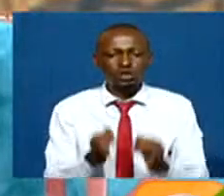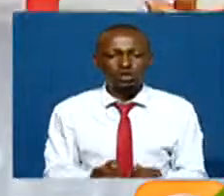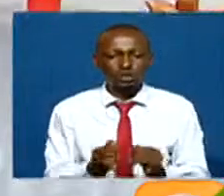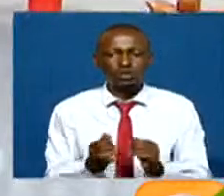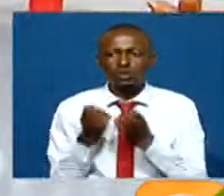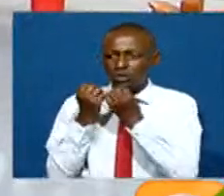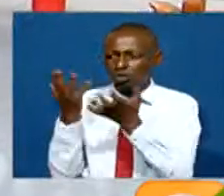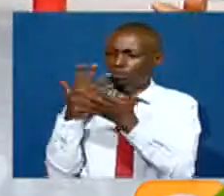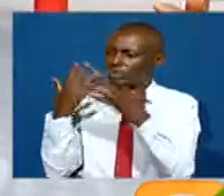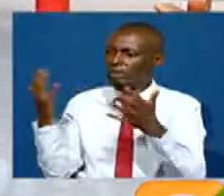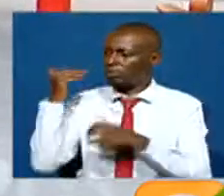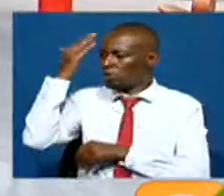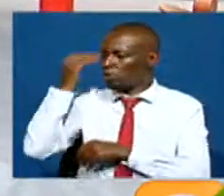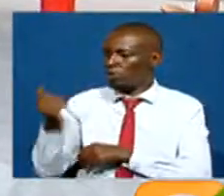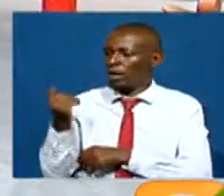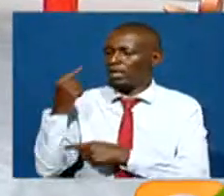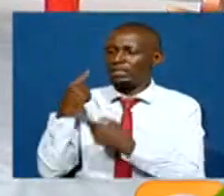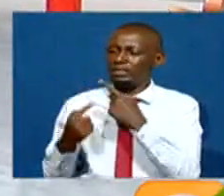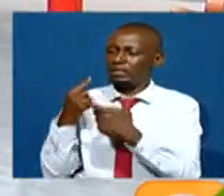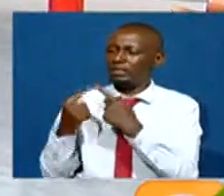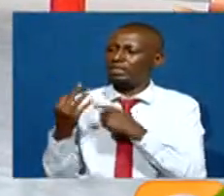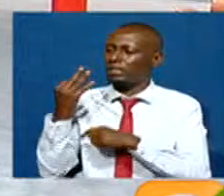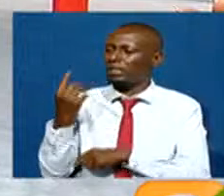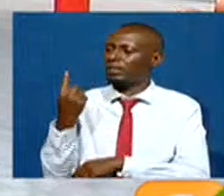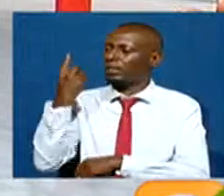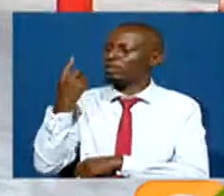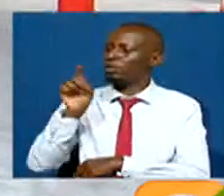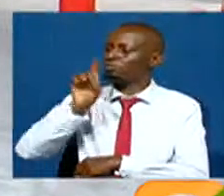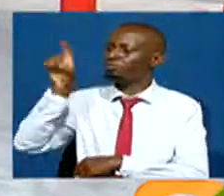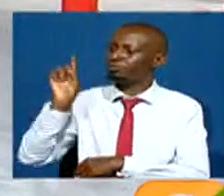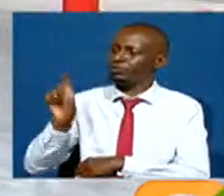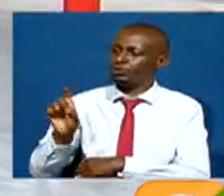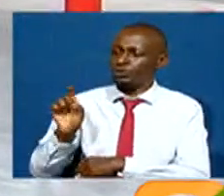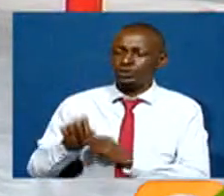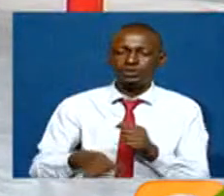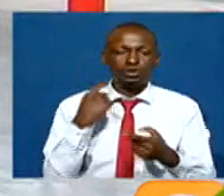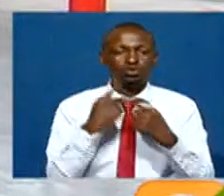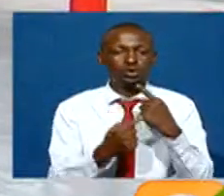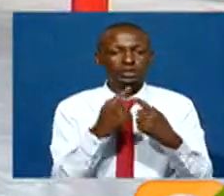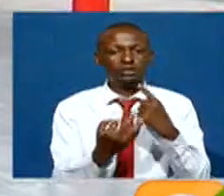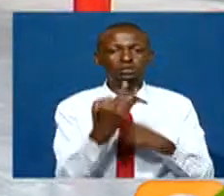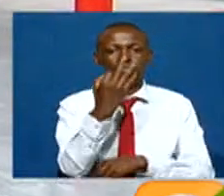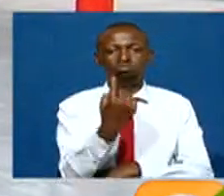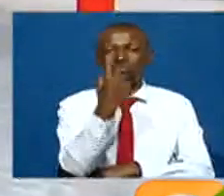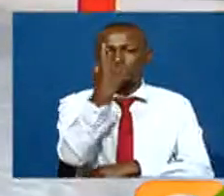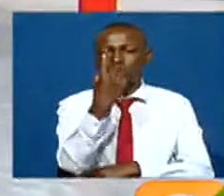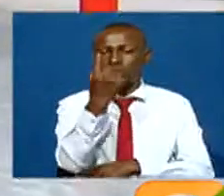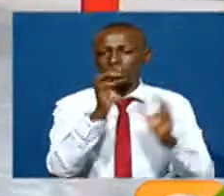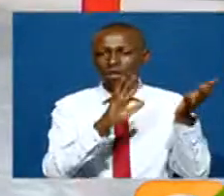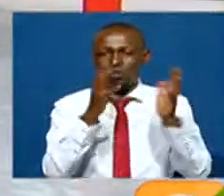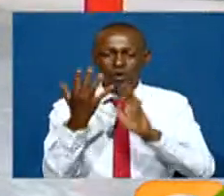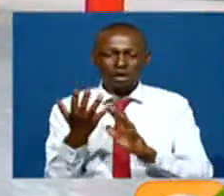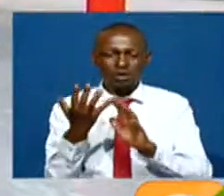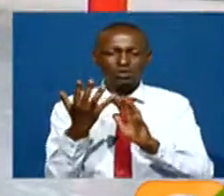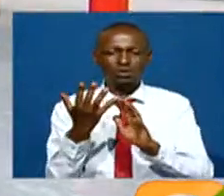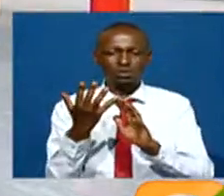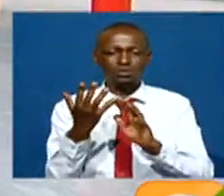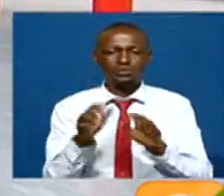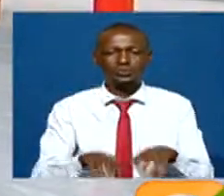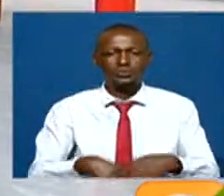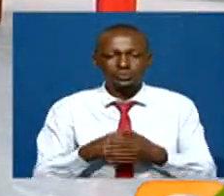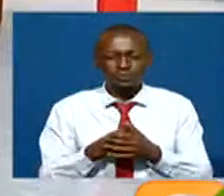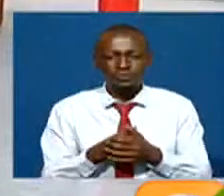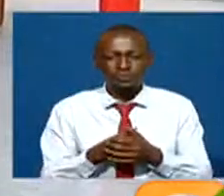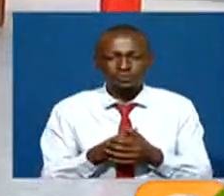something. Why did it take 31 years? The 31 years, if you calculate it, and maybe you can do it in your private time,